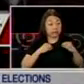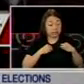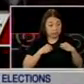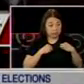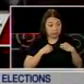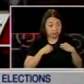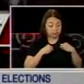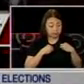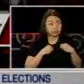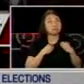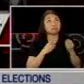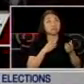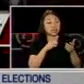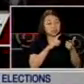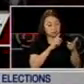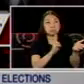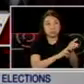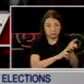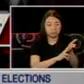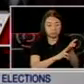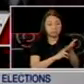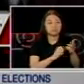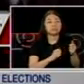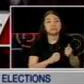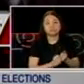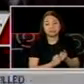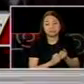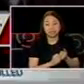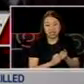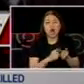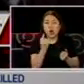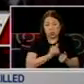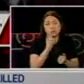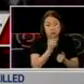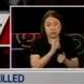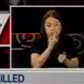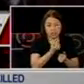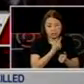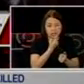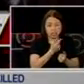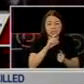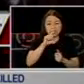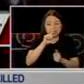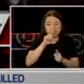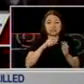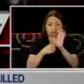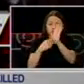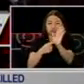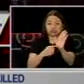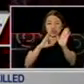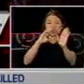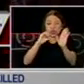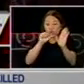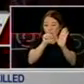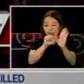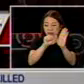received by the recipient, then they sign the payroll. Ayun po ang aming inililiquidate sa COA.